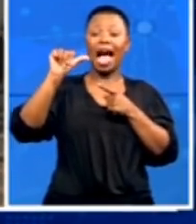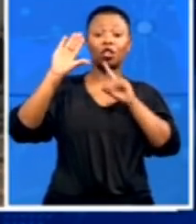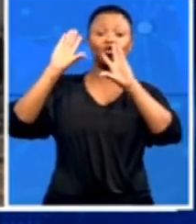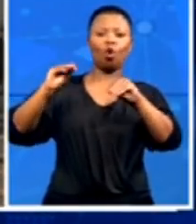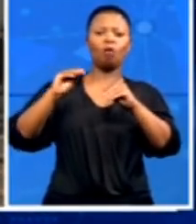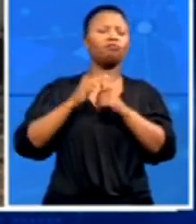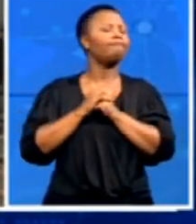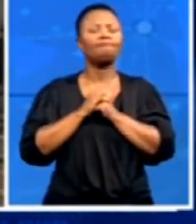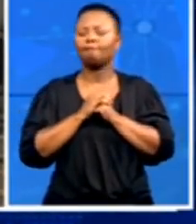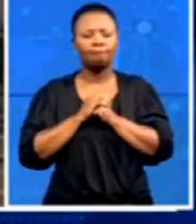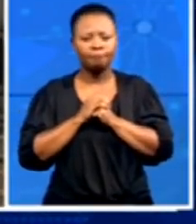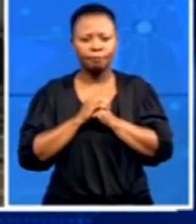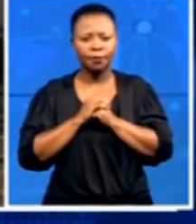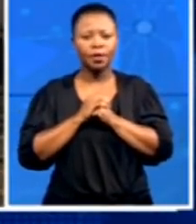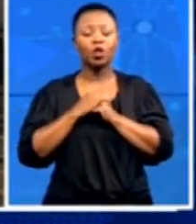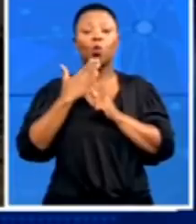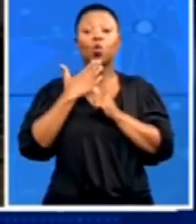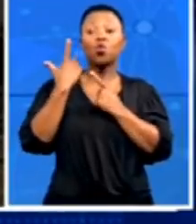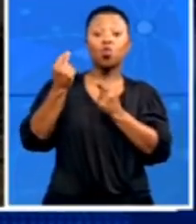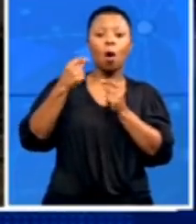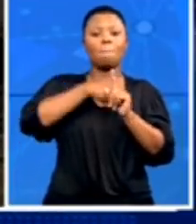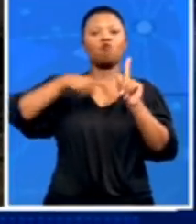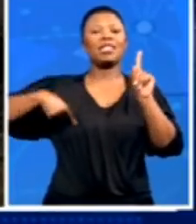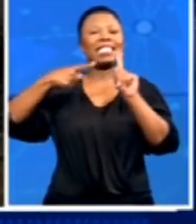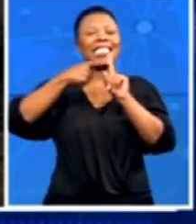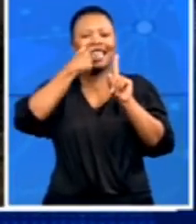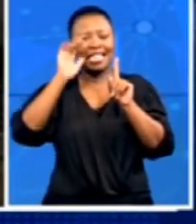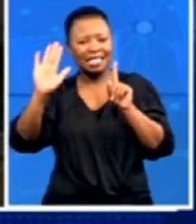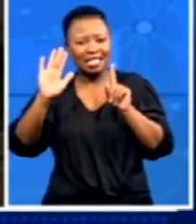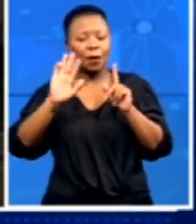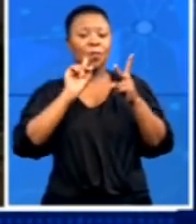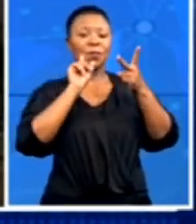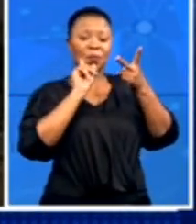President. Secondly, the work that